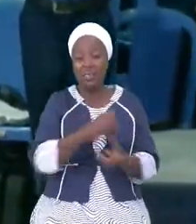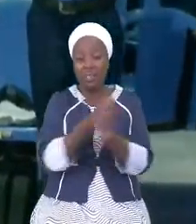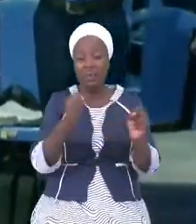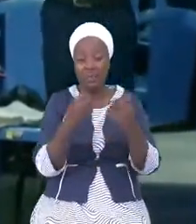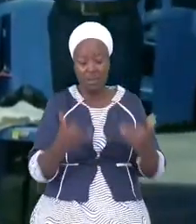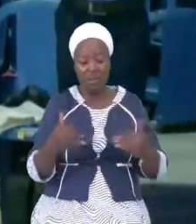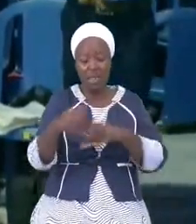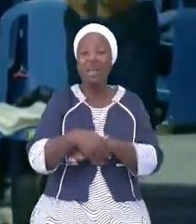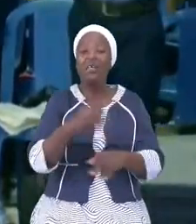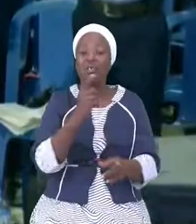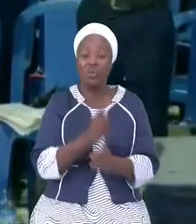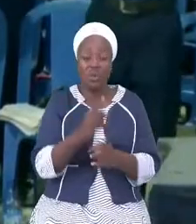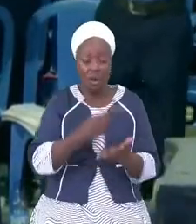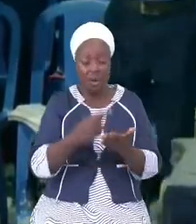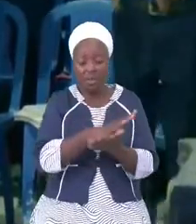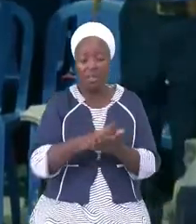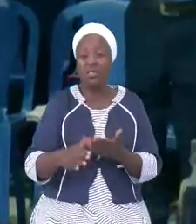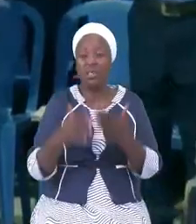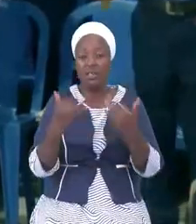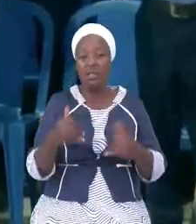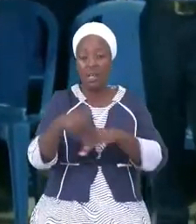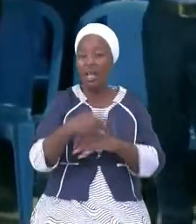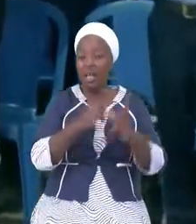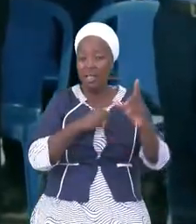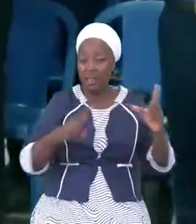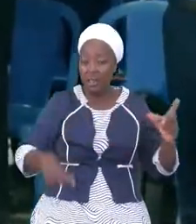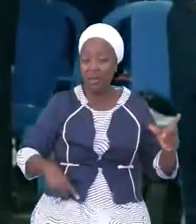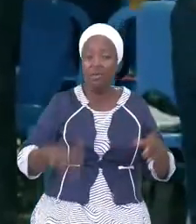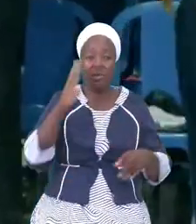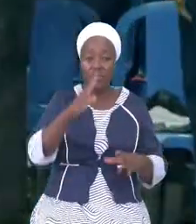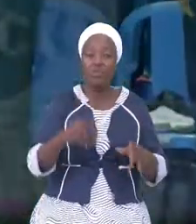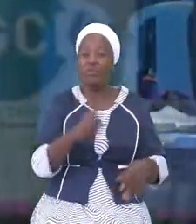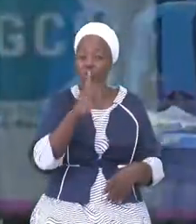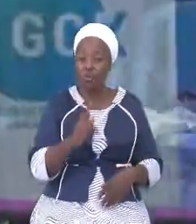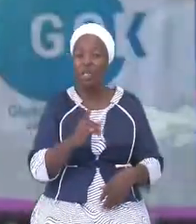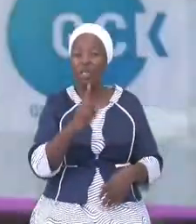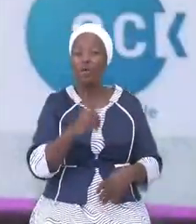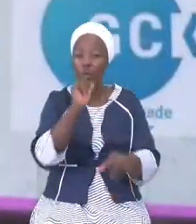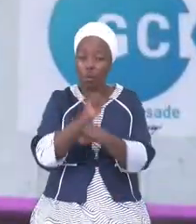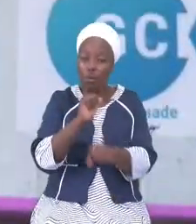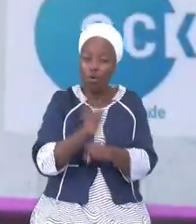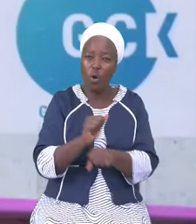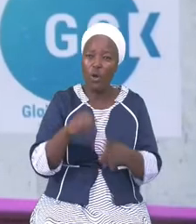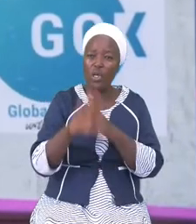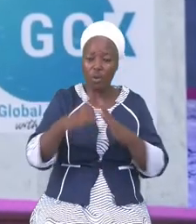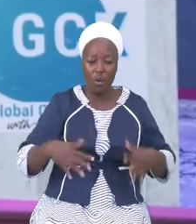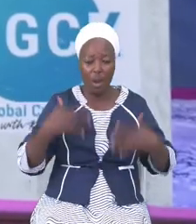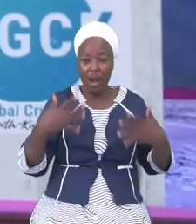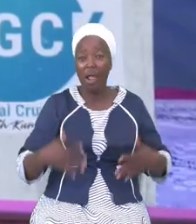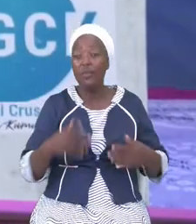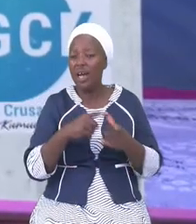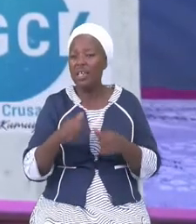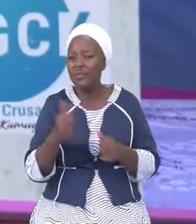tonight. Righteousness tonight. And the Lord will definitely work in your life. Everything